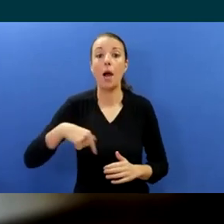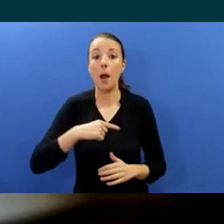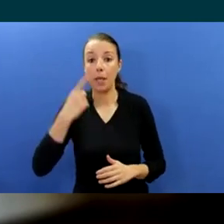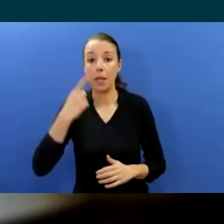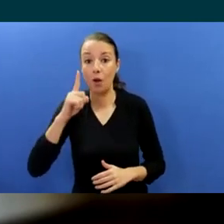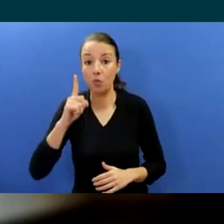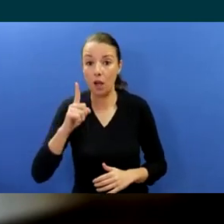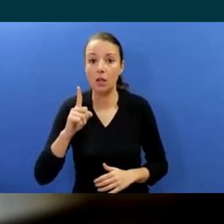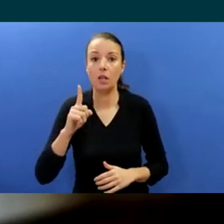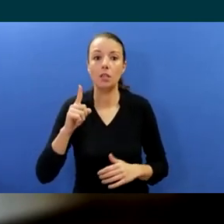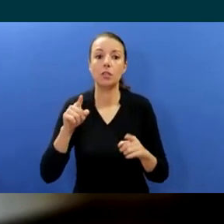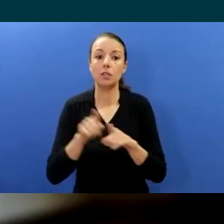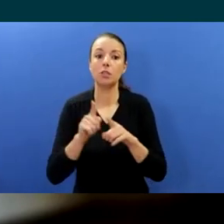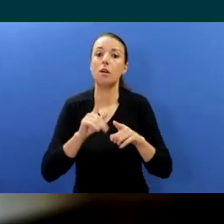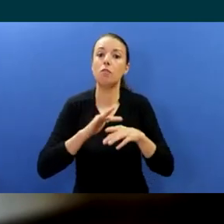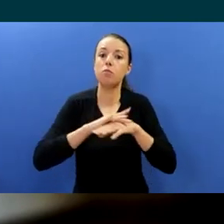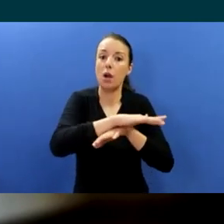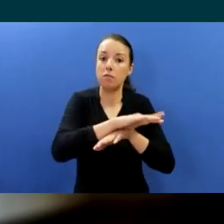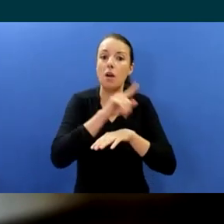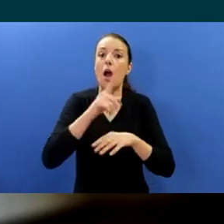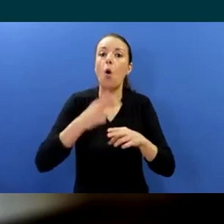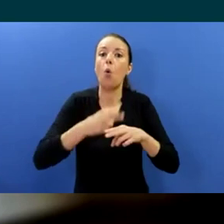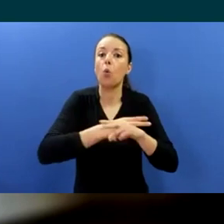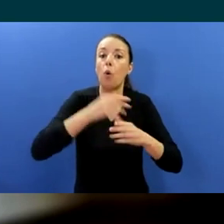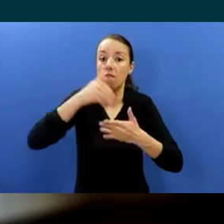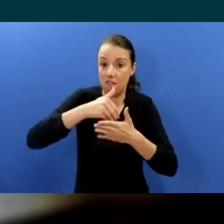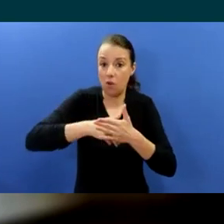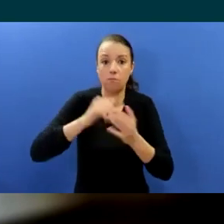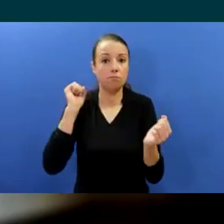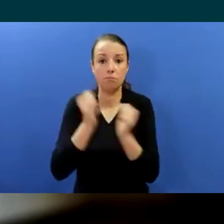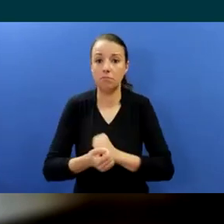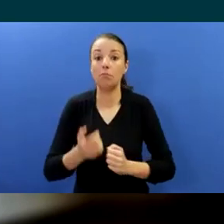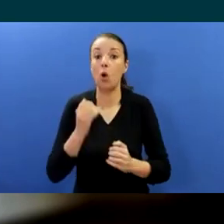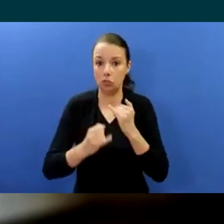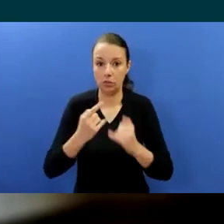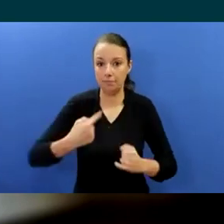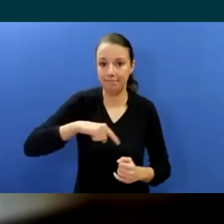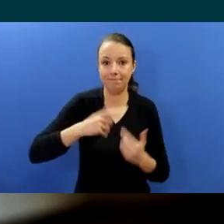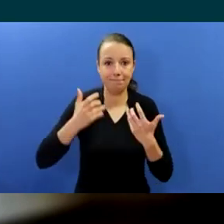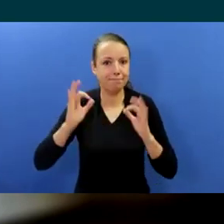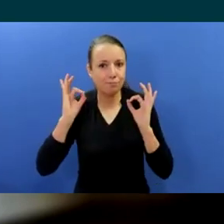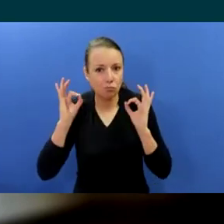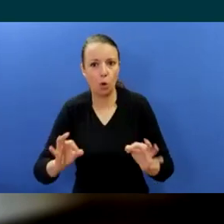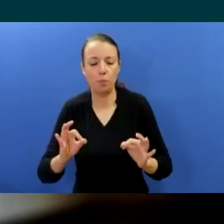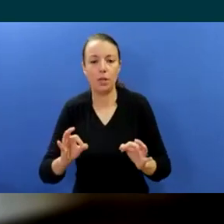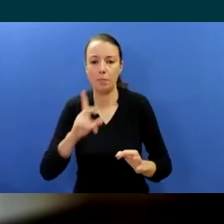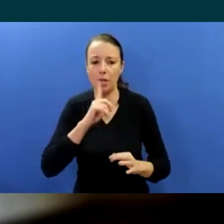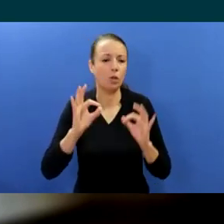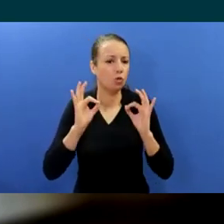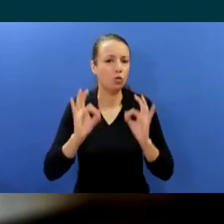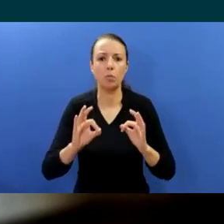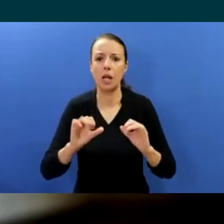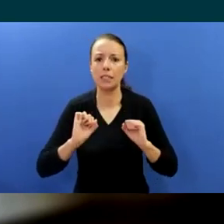you want to do like really efficient, good public citizen involvement, you have to